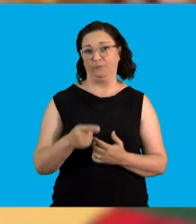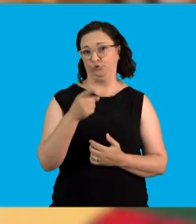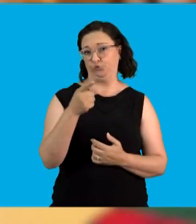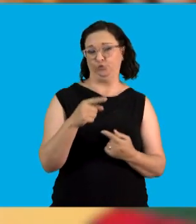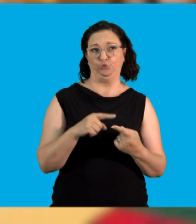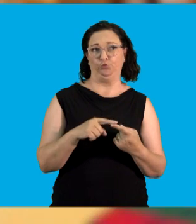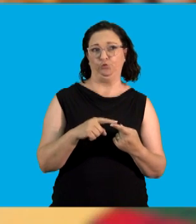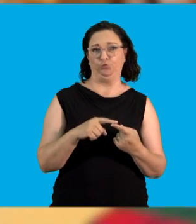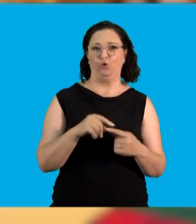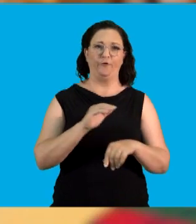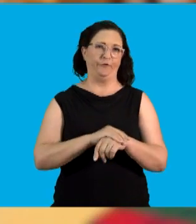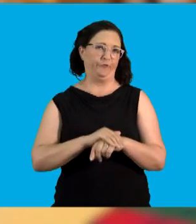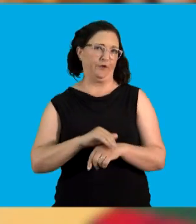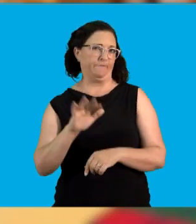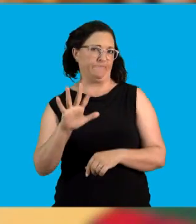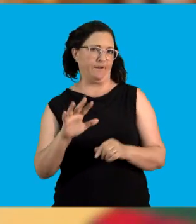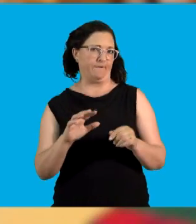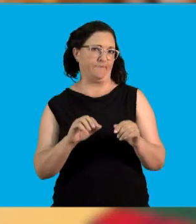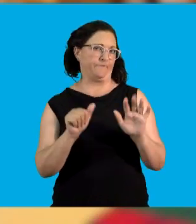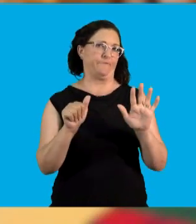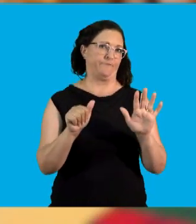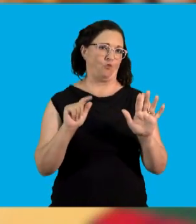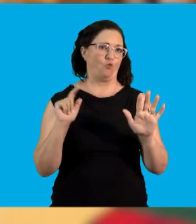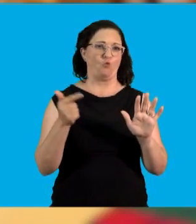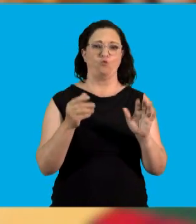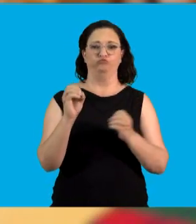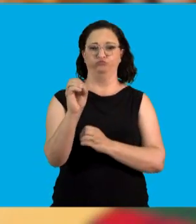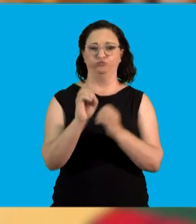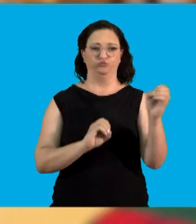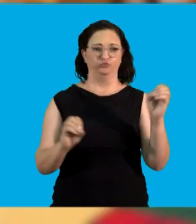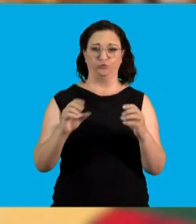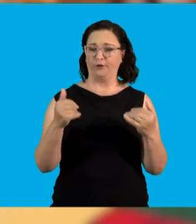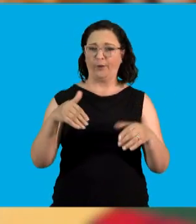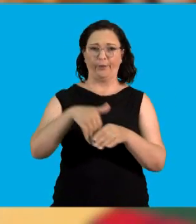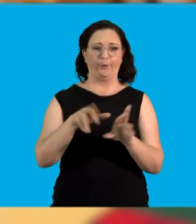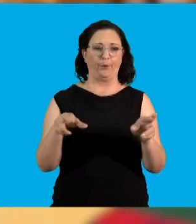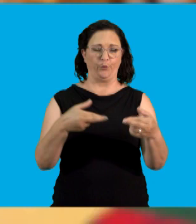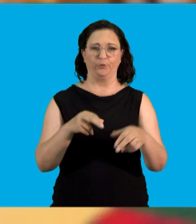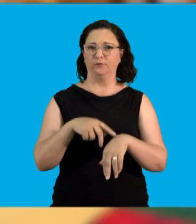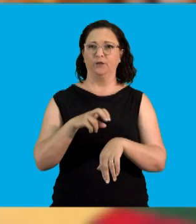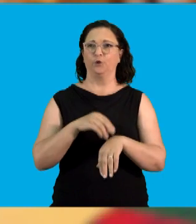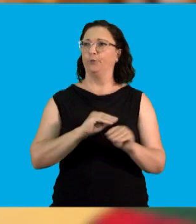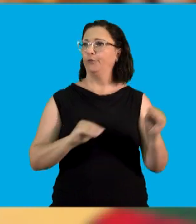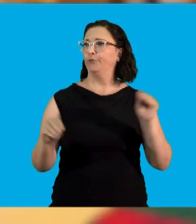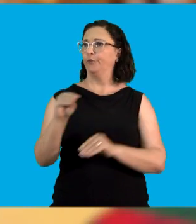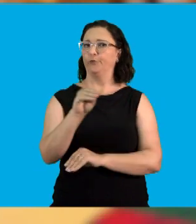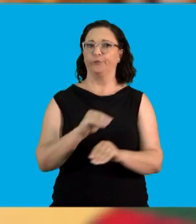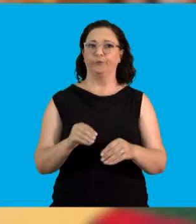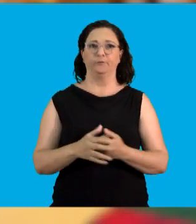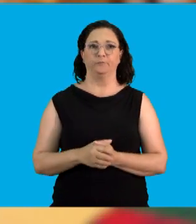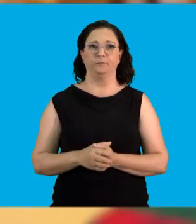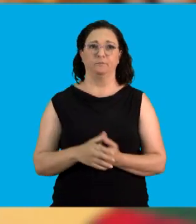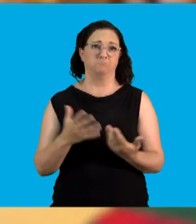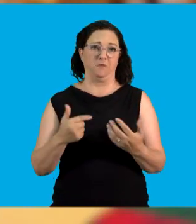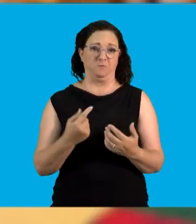5 friends are gas particles. If we were to blindfold you and lock you inside a room and say you just need to move around, there's going to come a point where